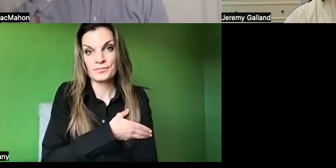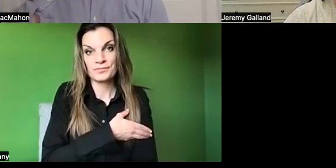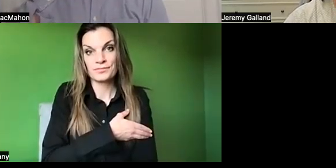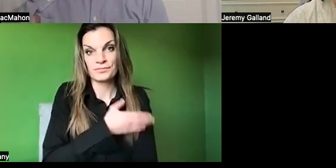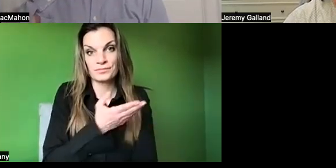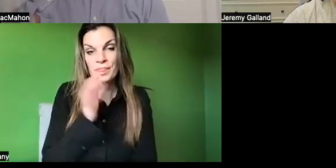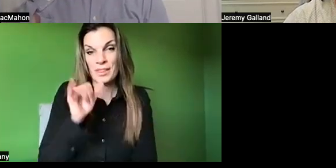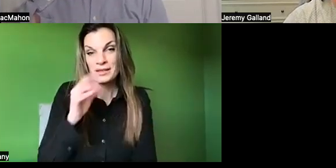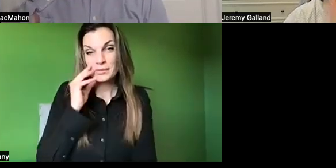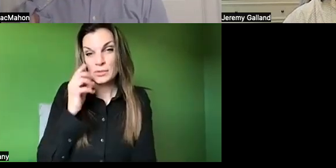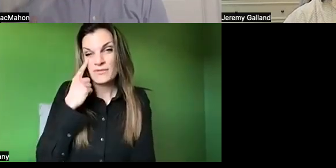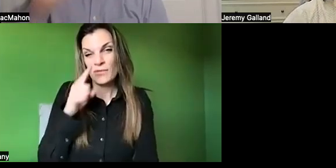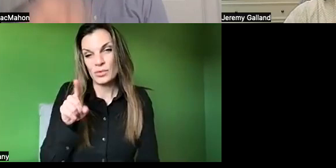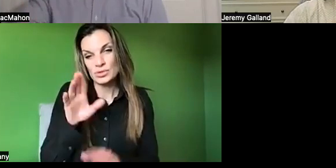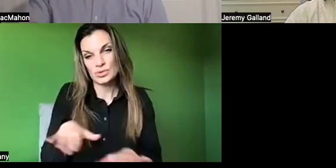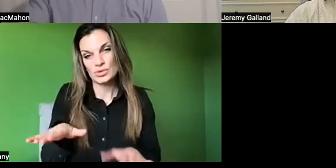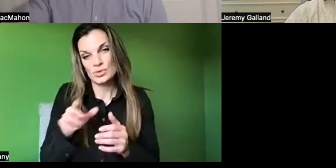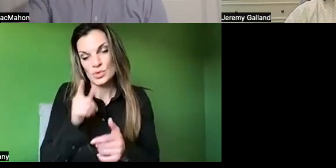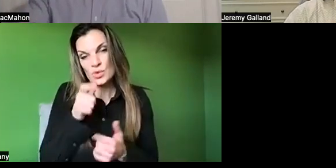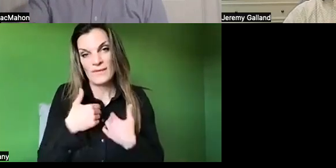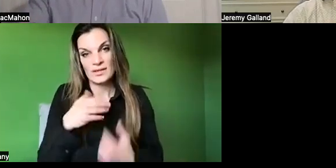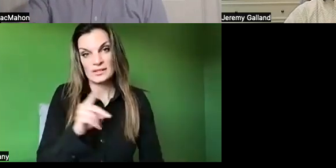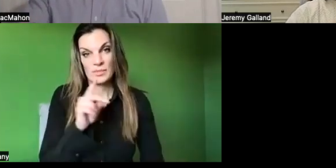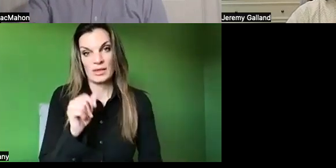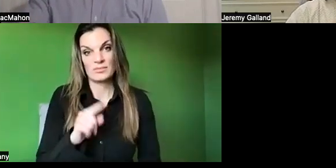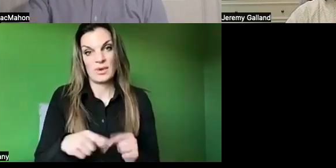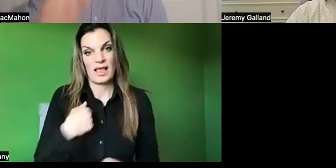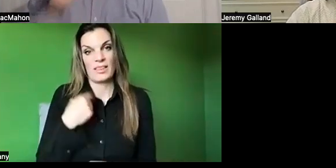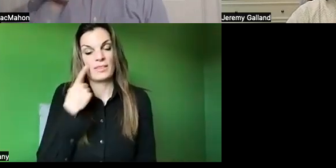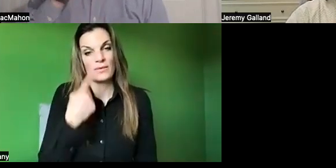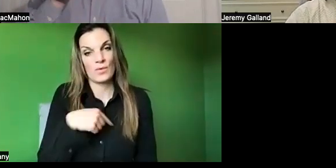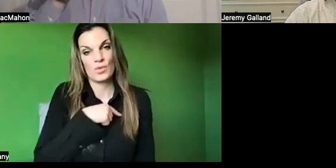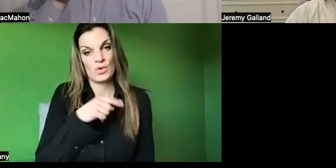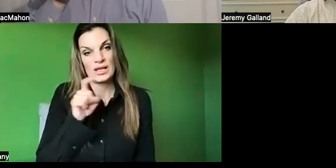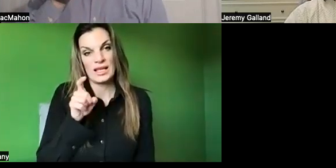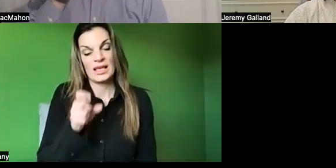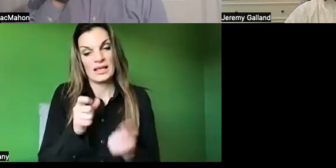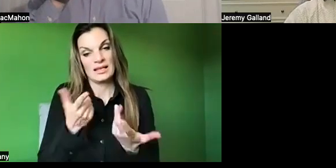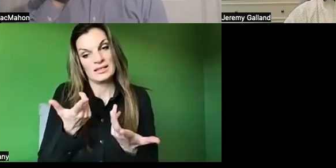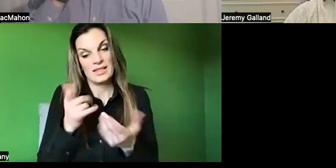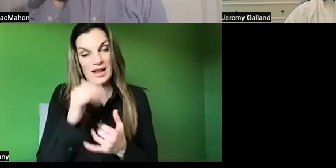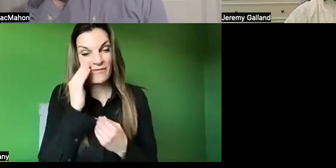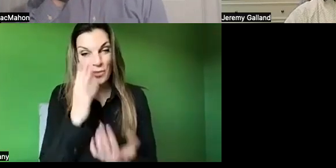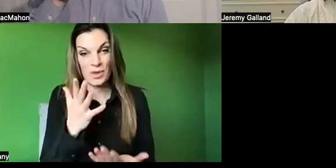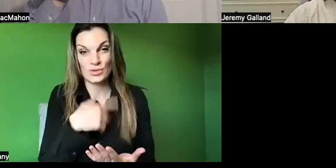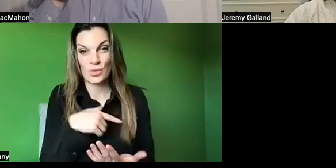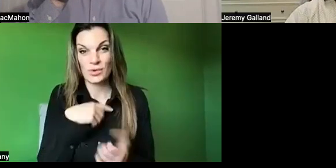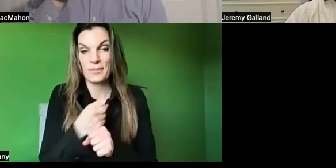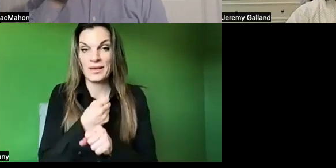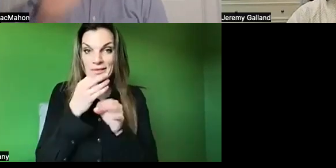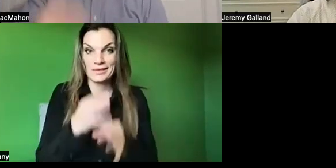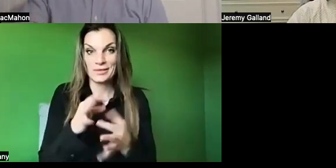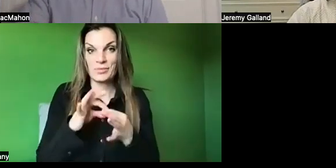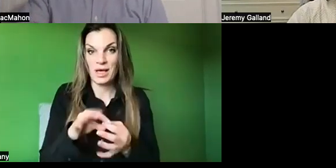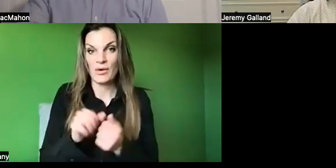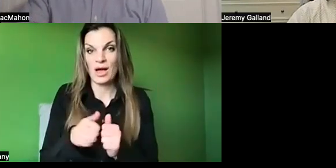the experience of children with disabilities. But I think that it's about getting the information so that we can make decisions about how